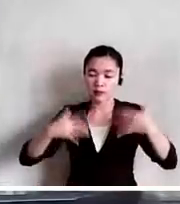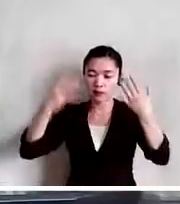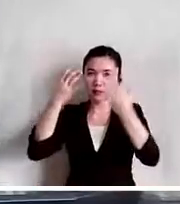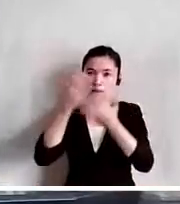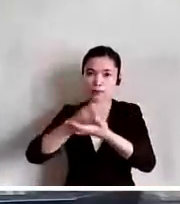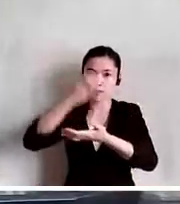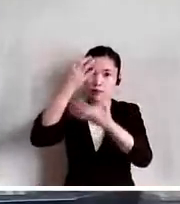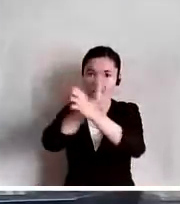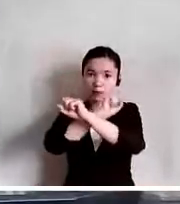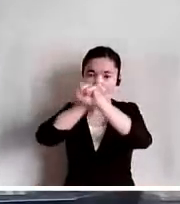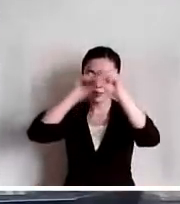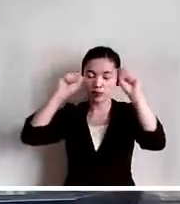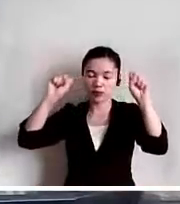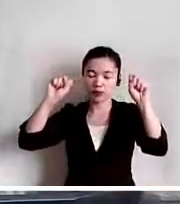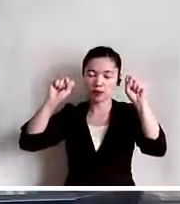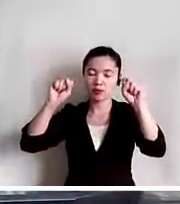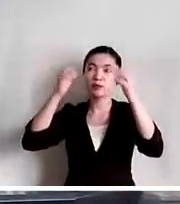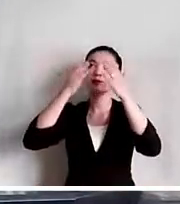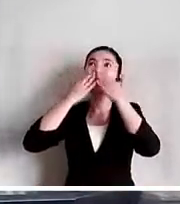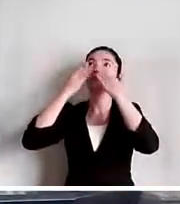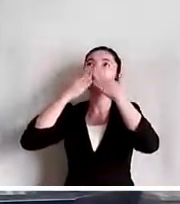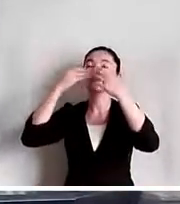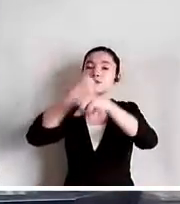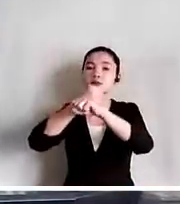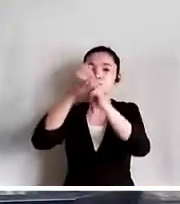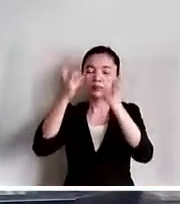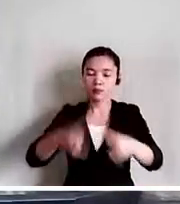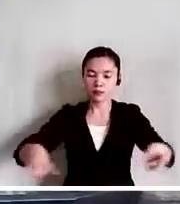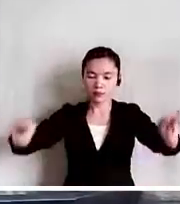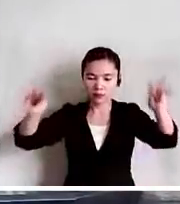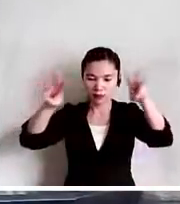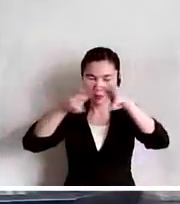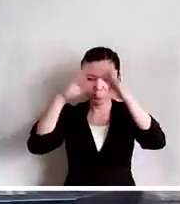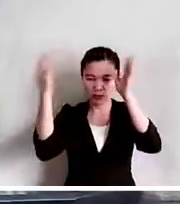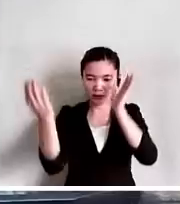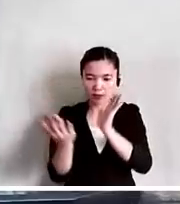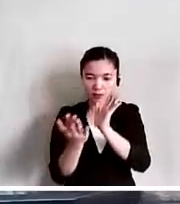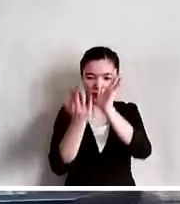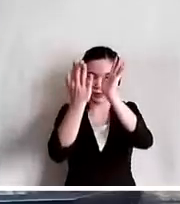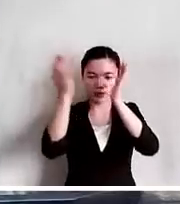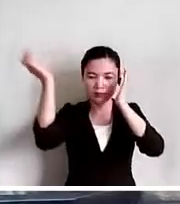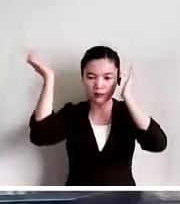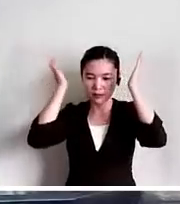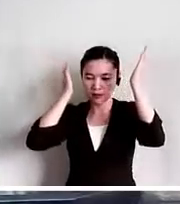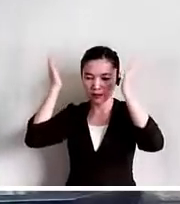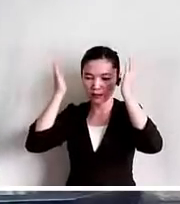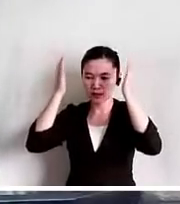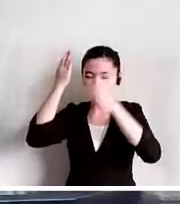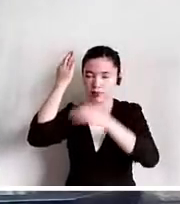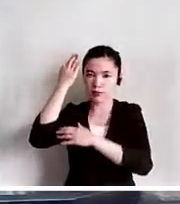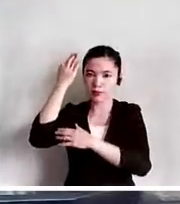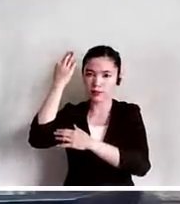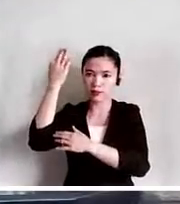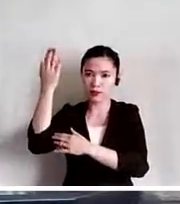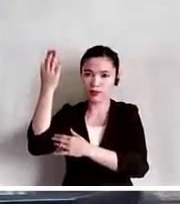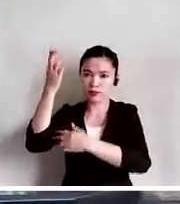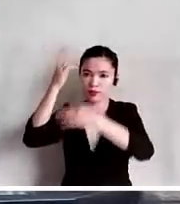salvation, giving thanks that you have held us worthy to be in your presence and minister to